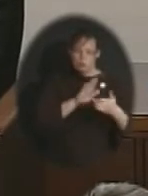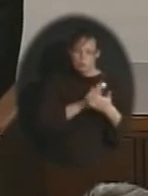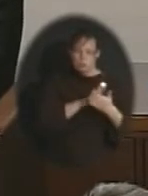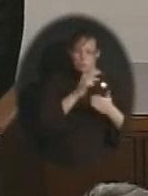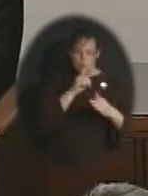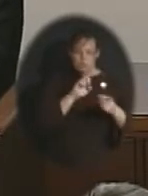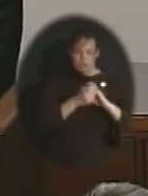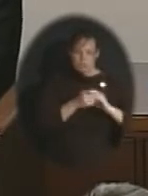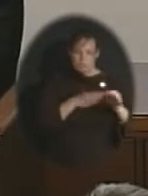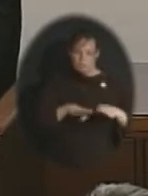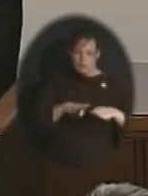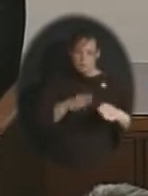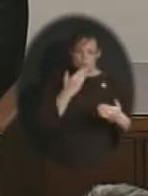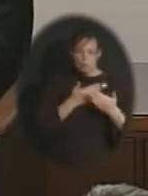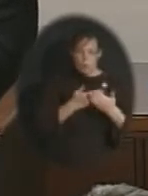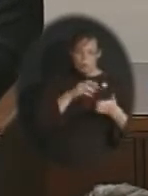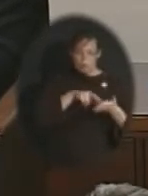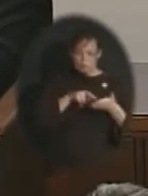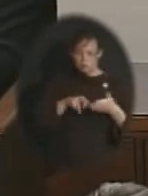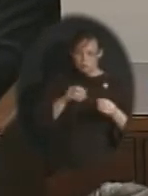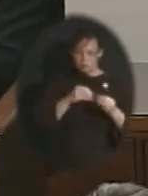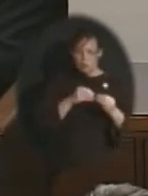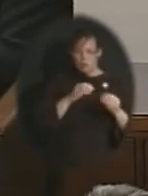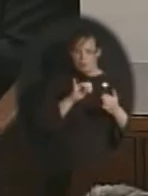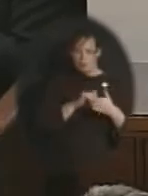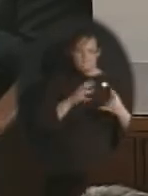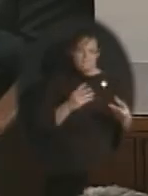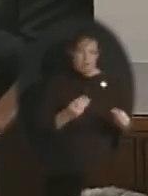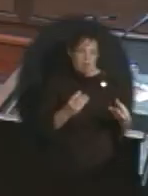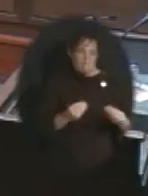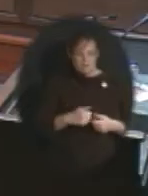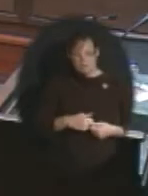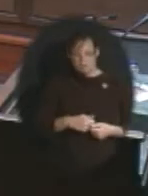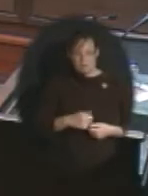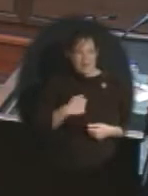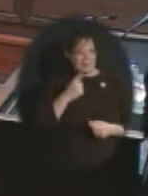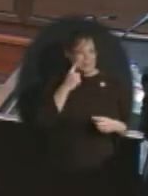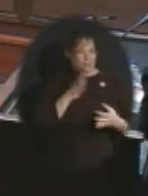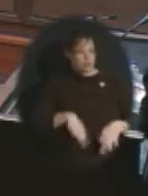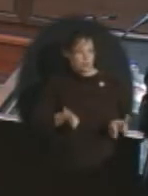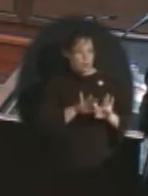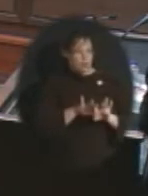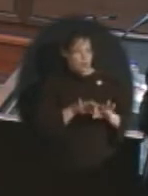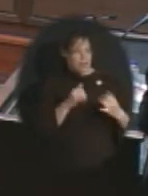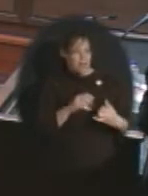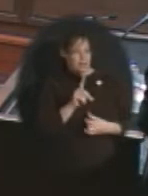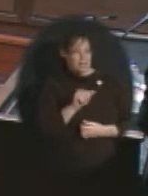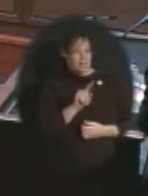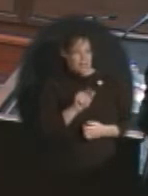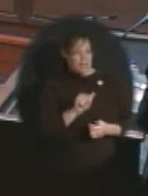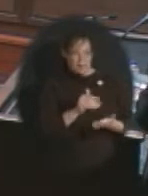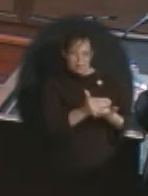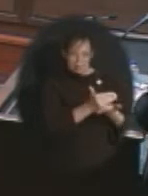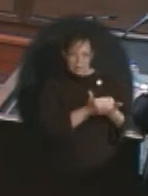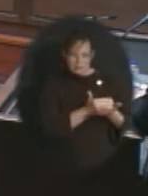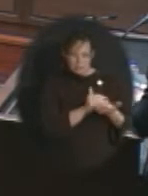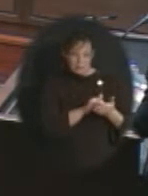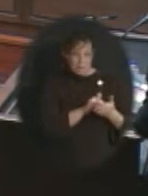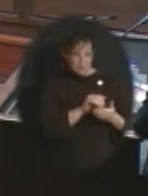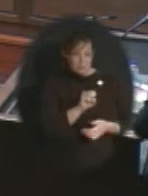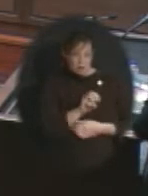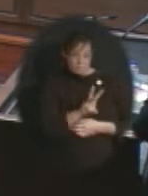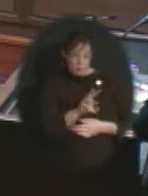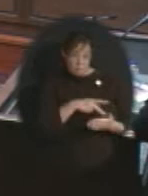behavior. It's well researched, so it's more than fluff. I love that, and I think it's critical. Now, the data collection, is it a